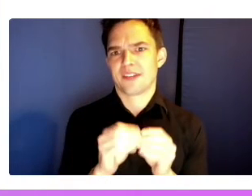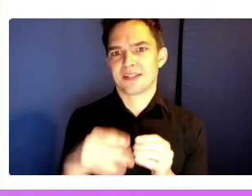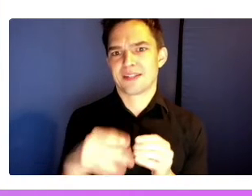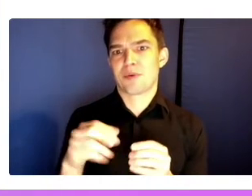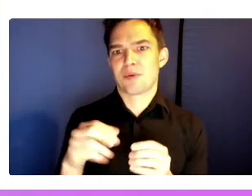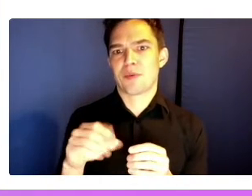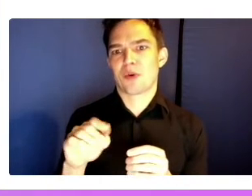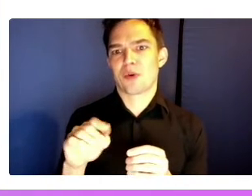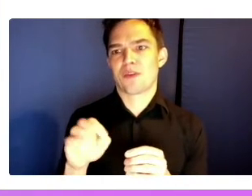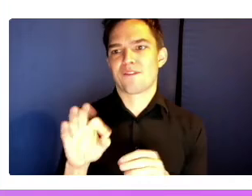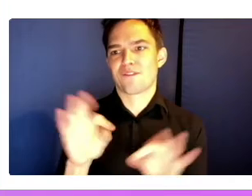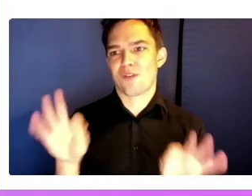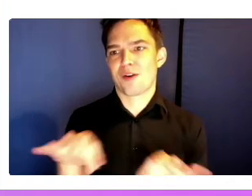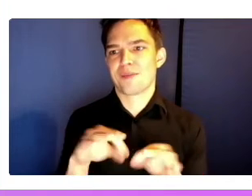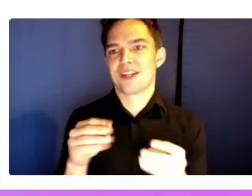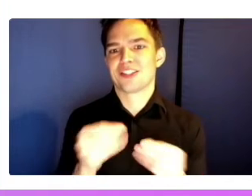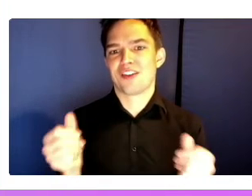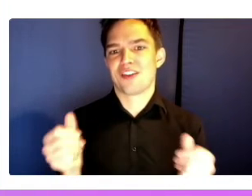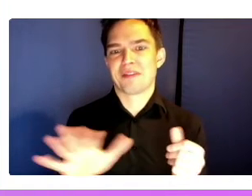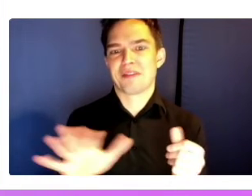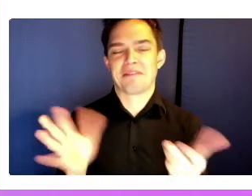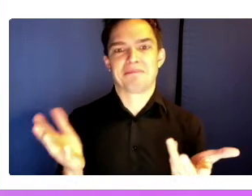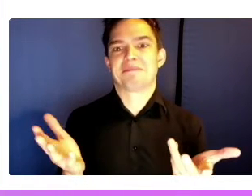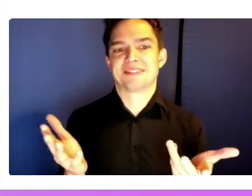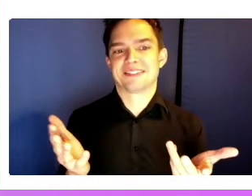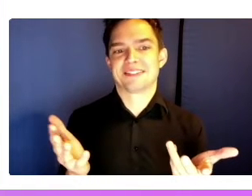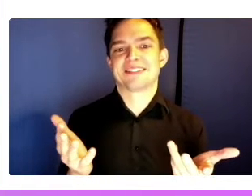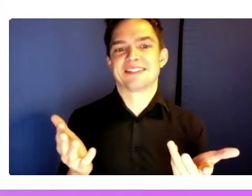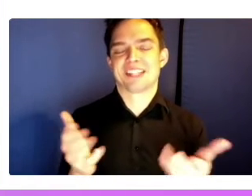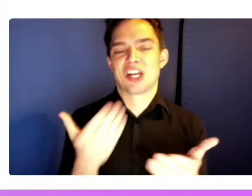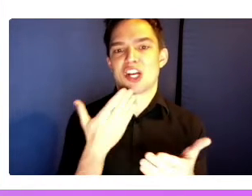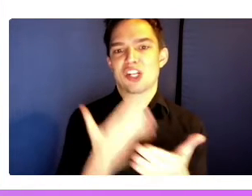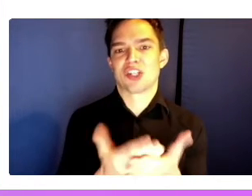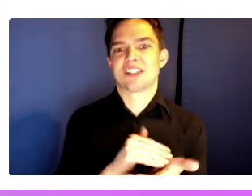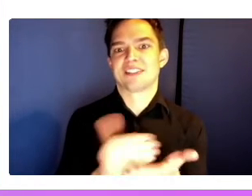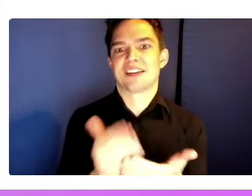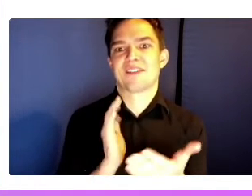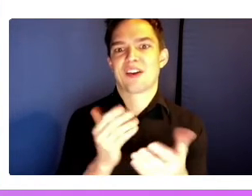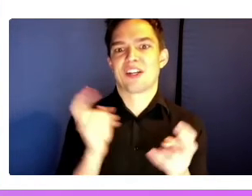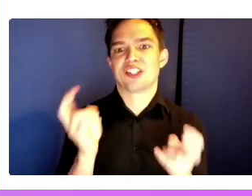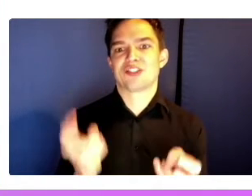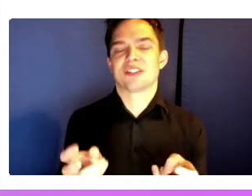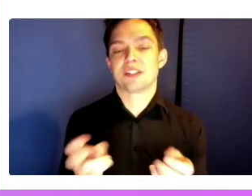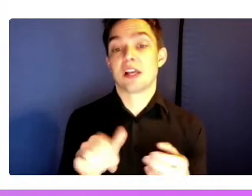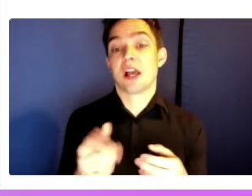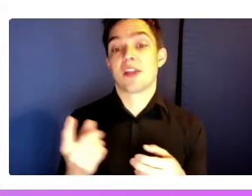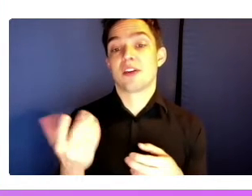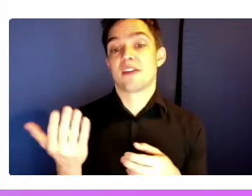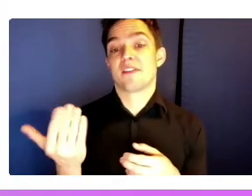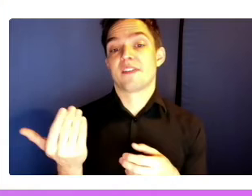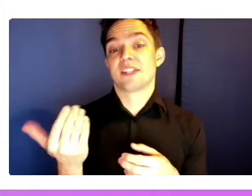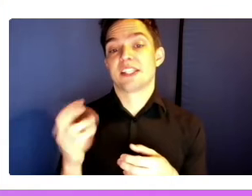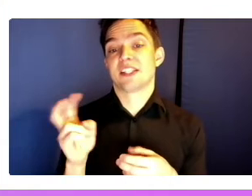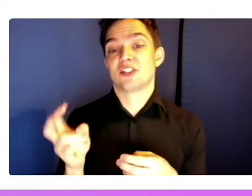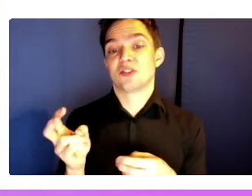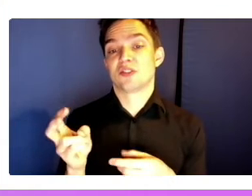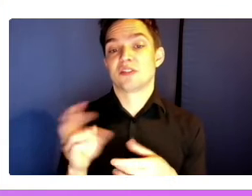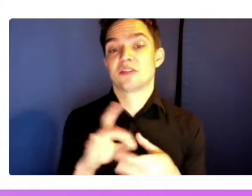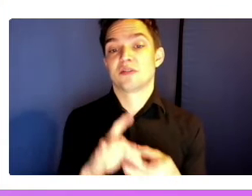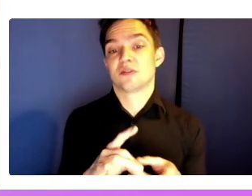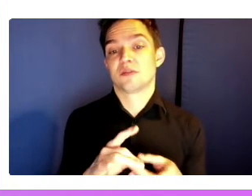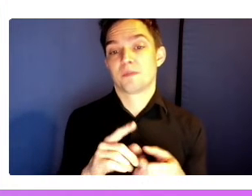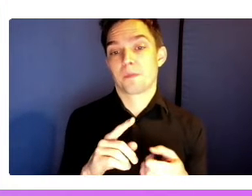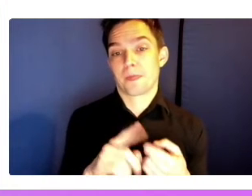form, and we solved about a good chunk of our issues. Another 15 issues where